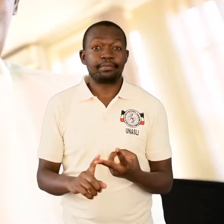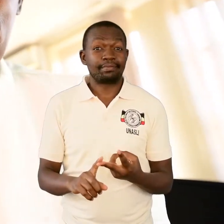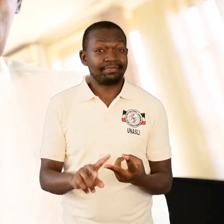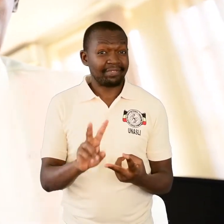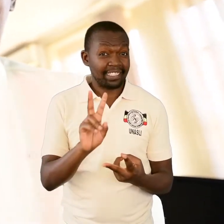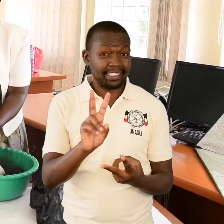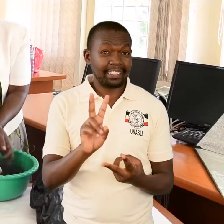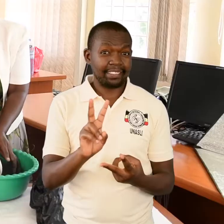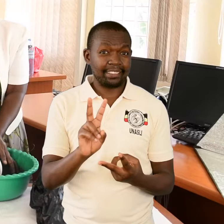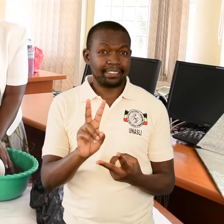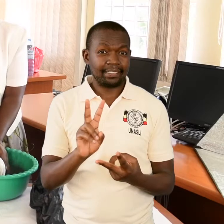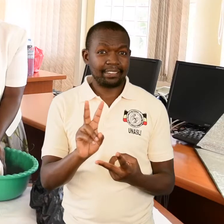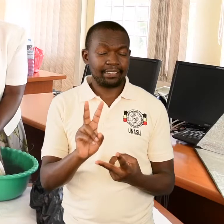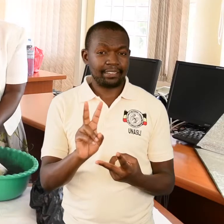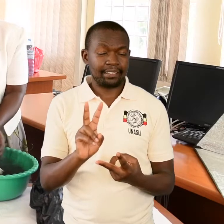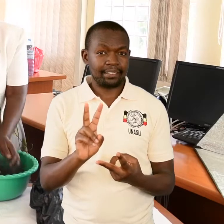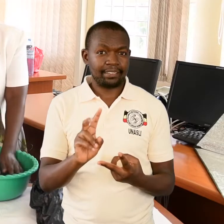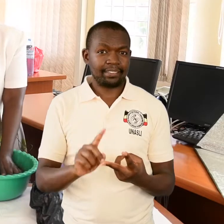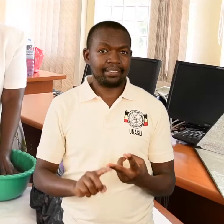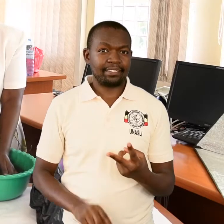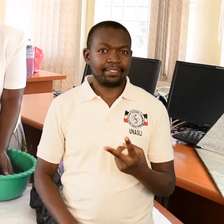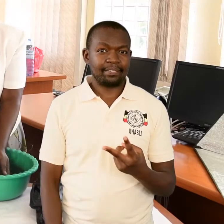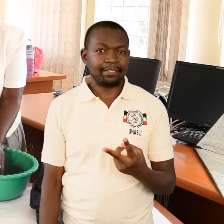Second one.